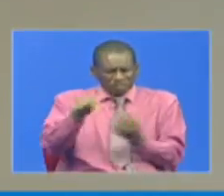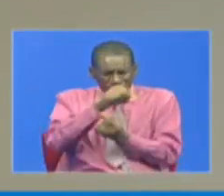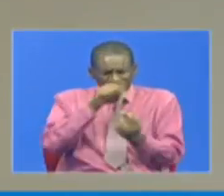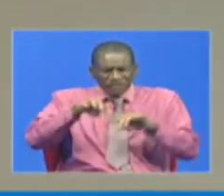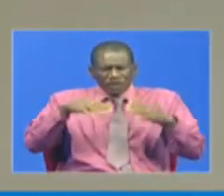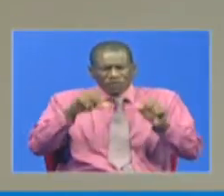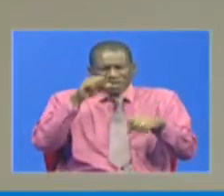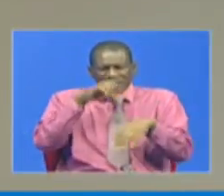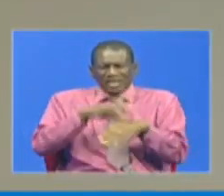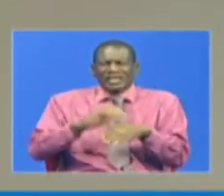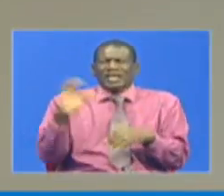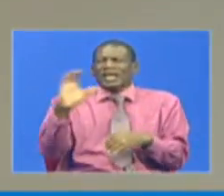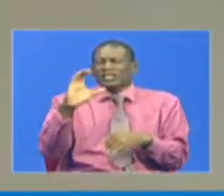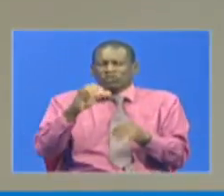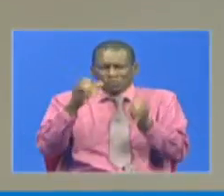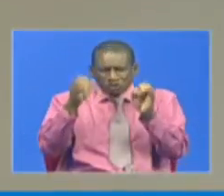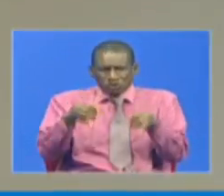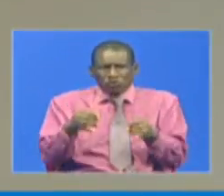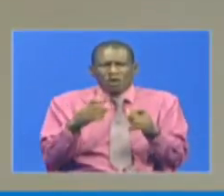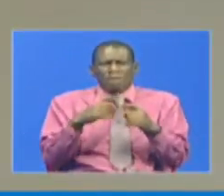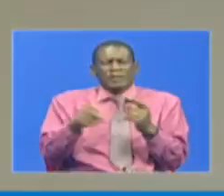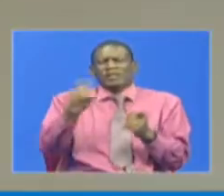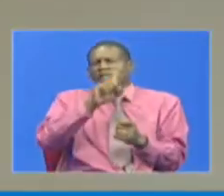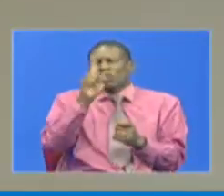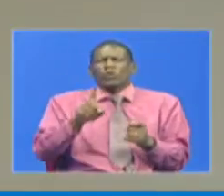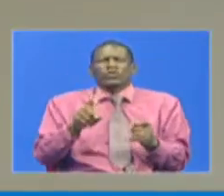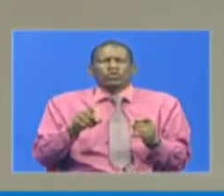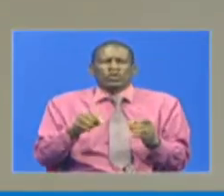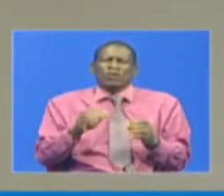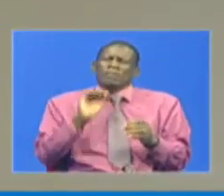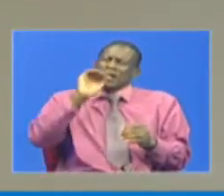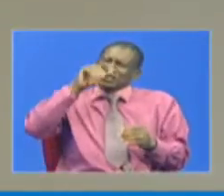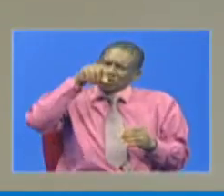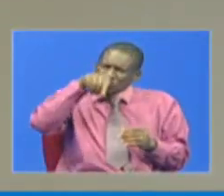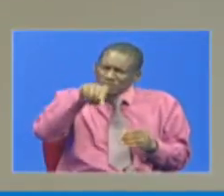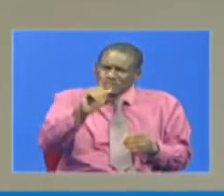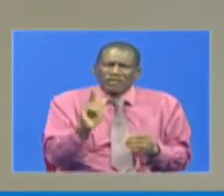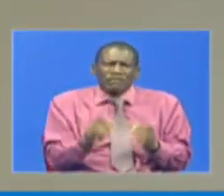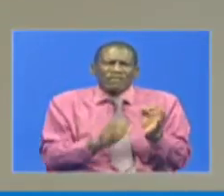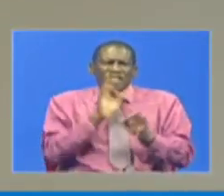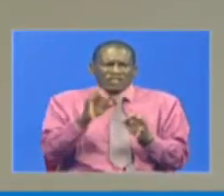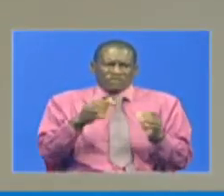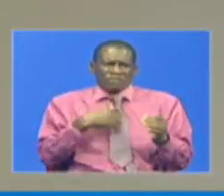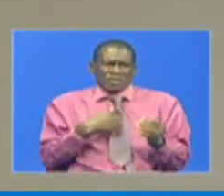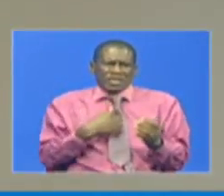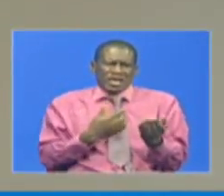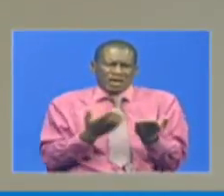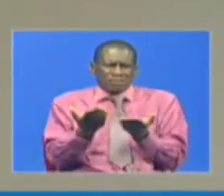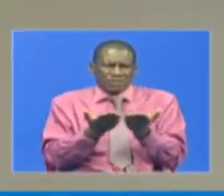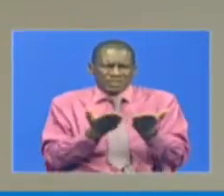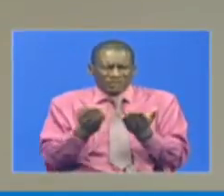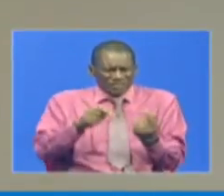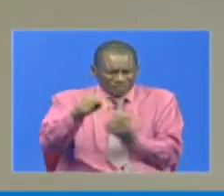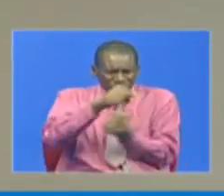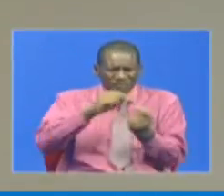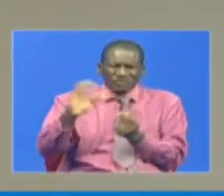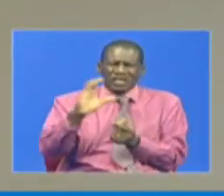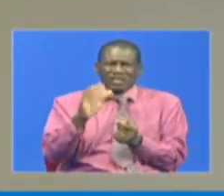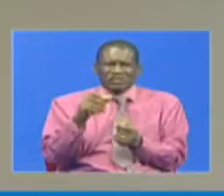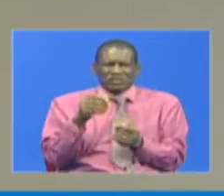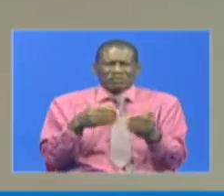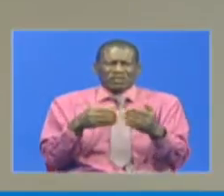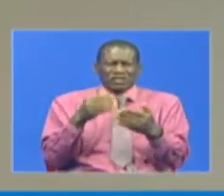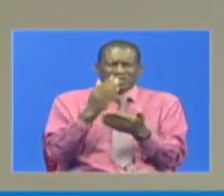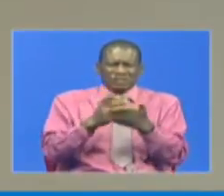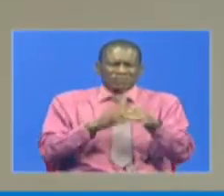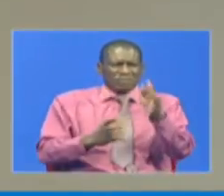but the question really is asking yourself, if I was serving a particular customer segment earlier, how can